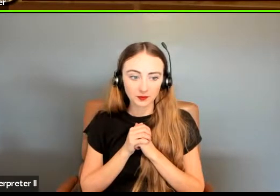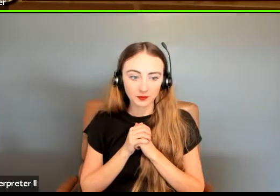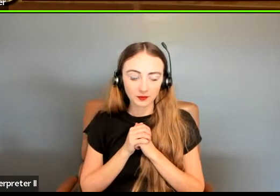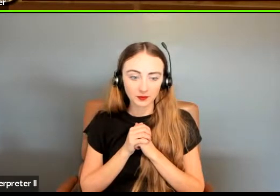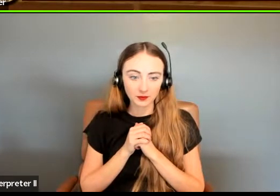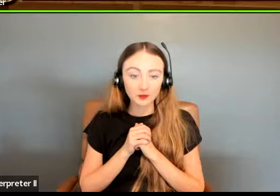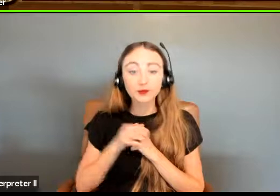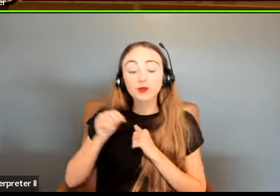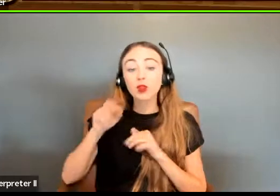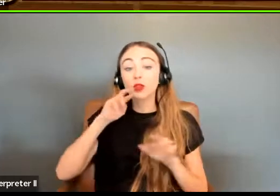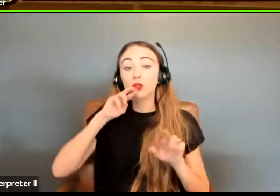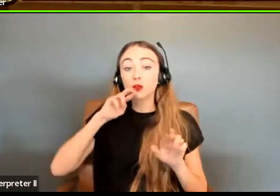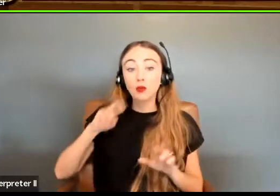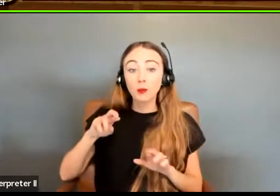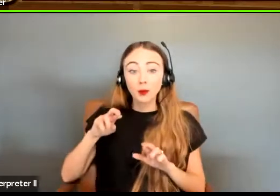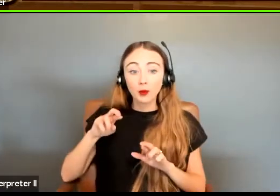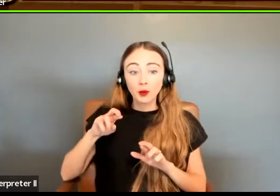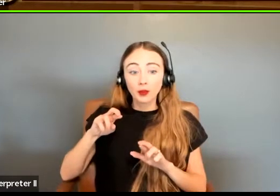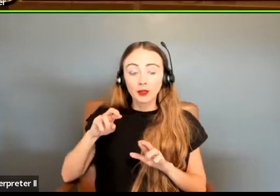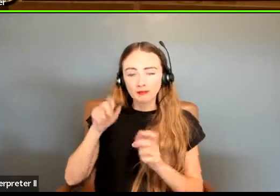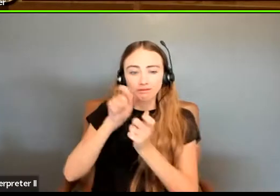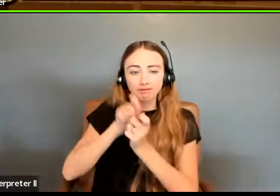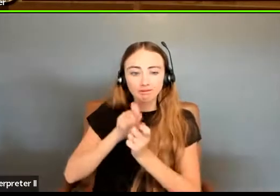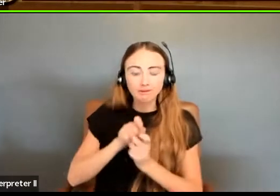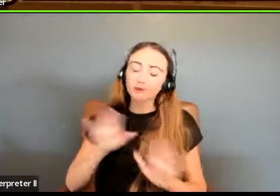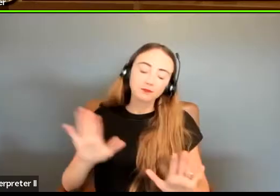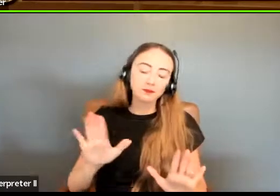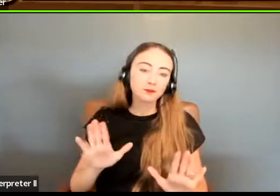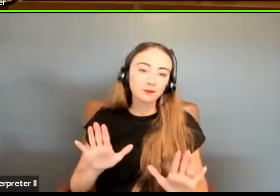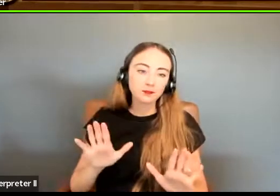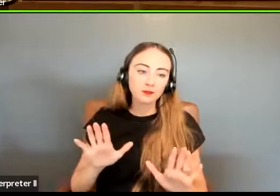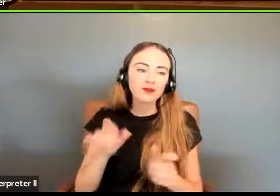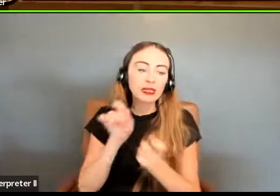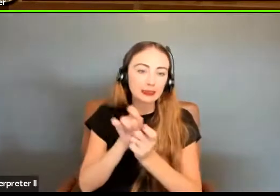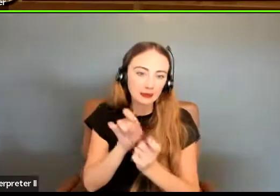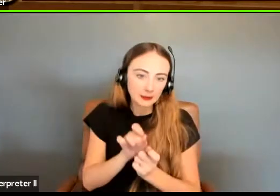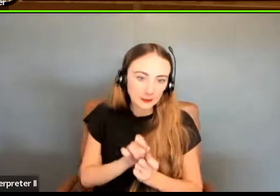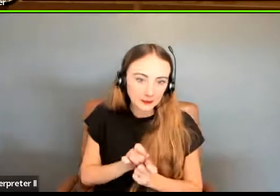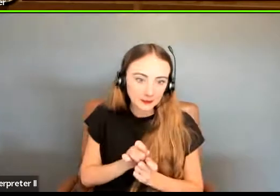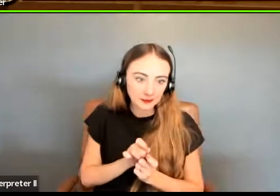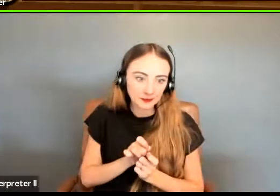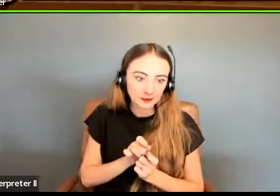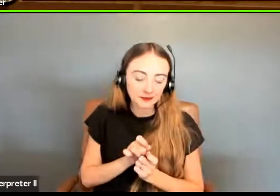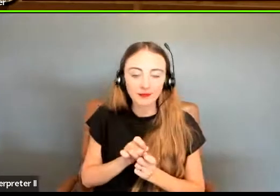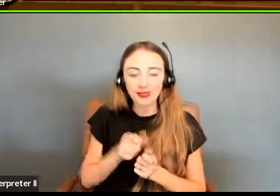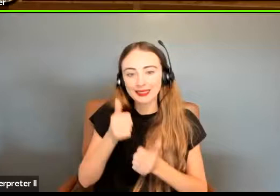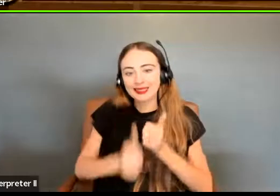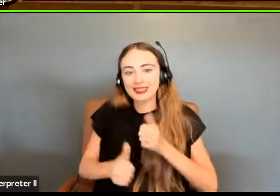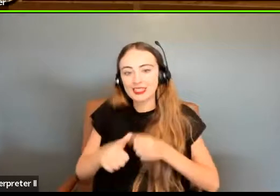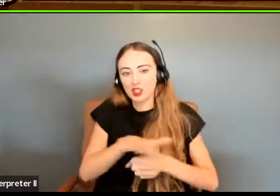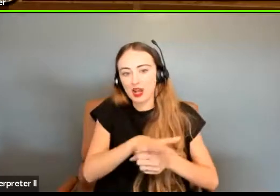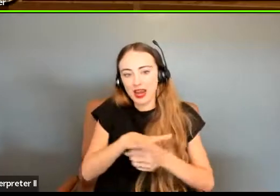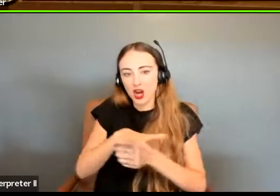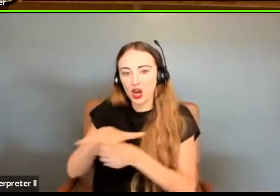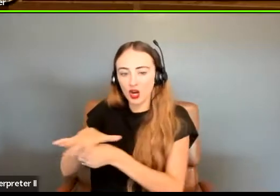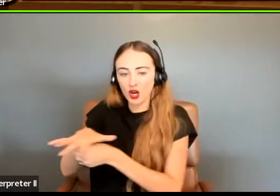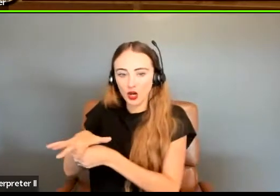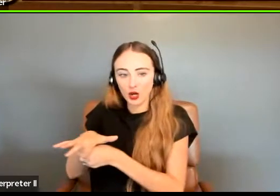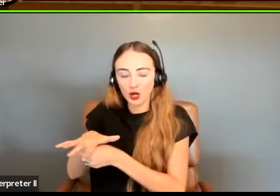The report itemized, or I shouldn't say itemized, details each of the areas within which